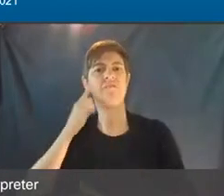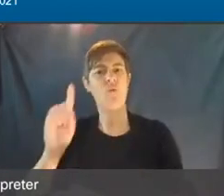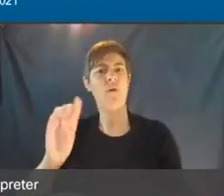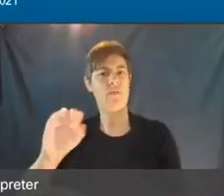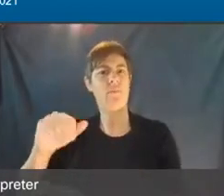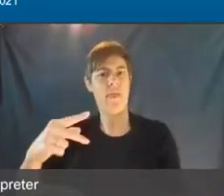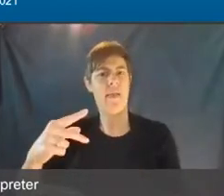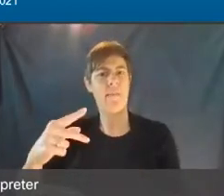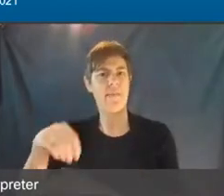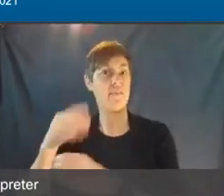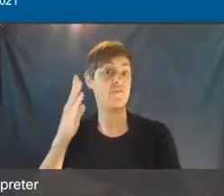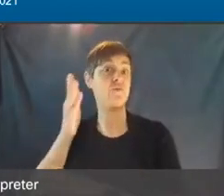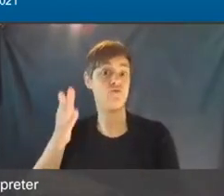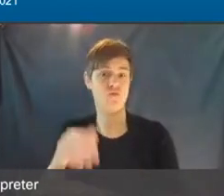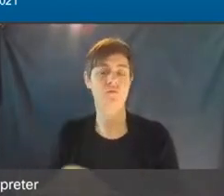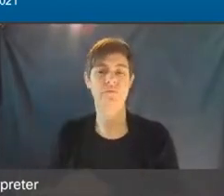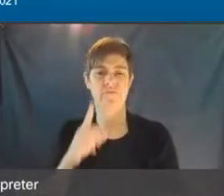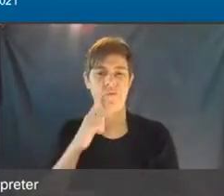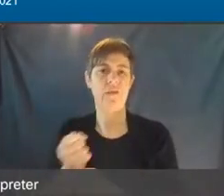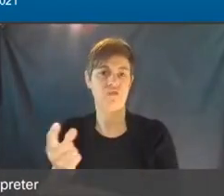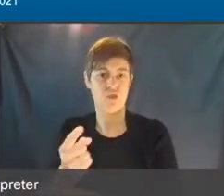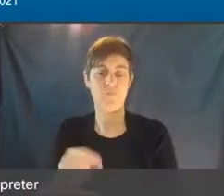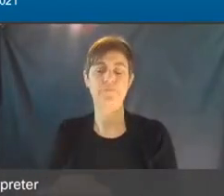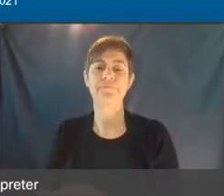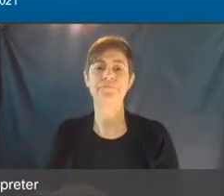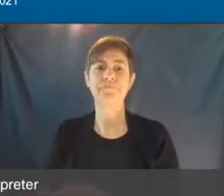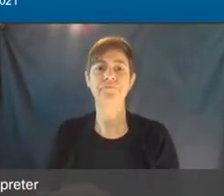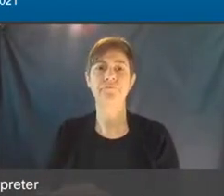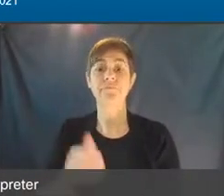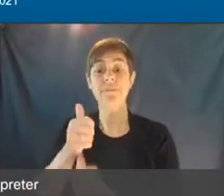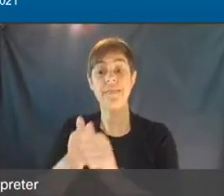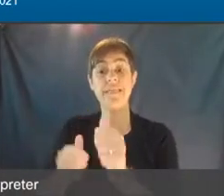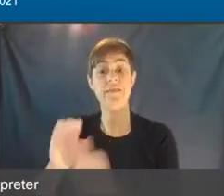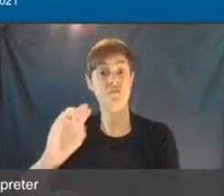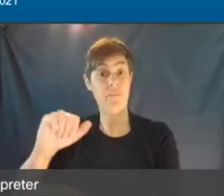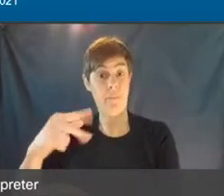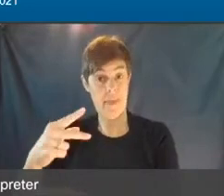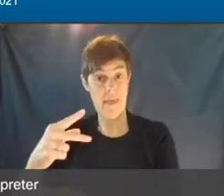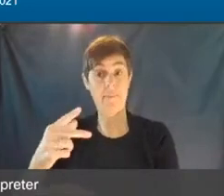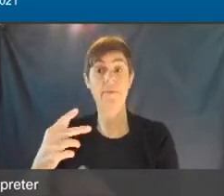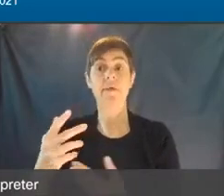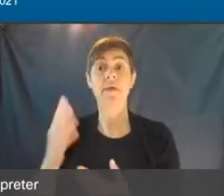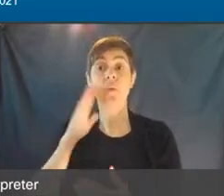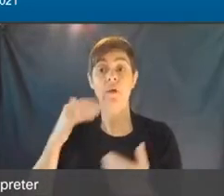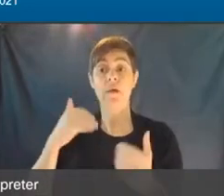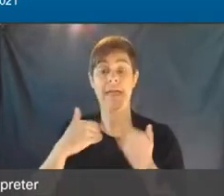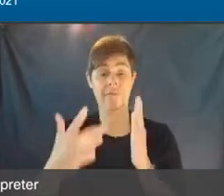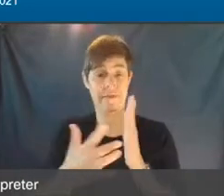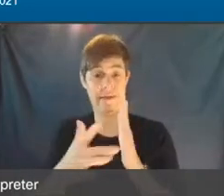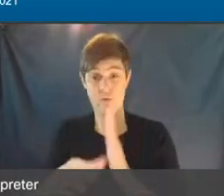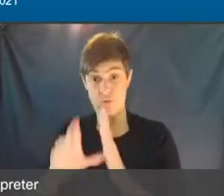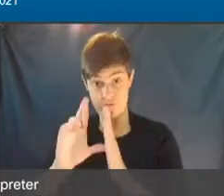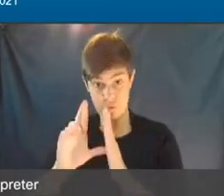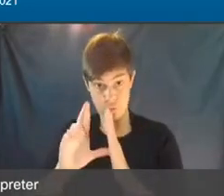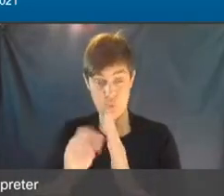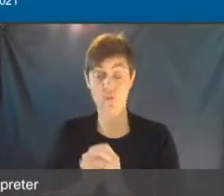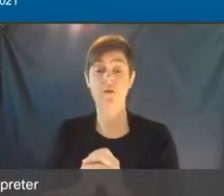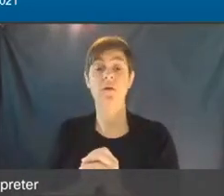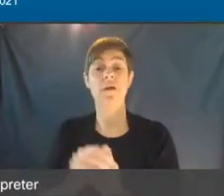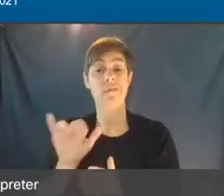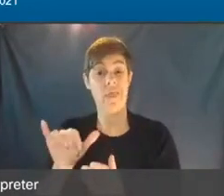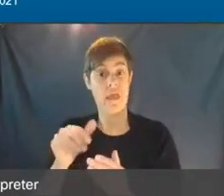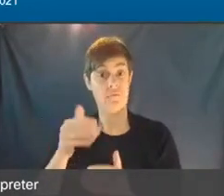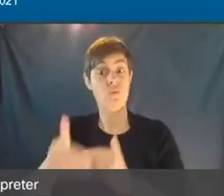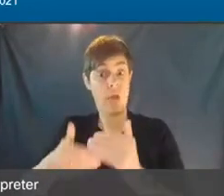maps that will be coming up next year. Each of the maps is subject to a technical review, and as part of that process, we generate